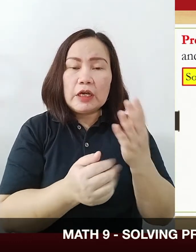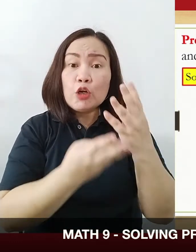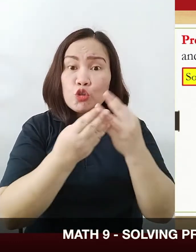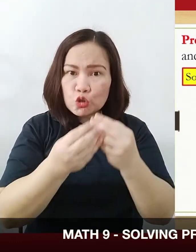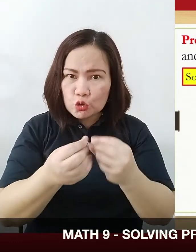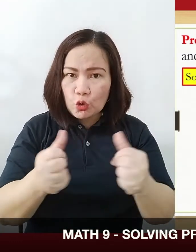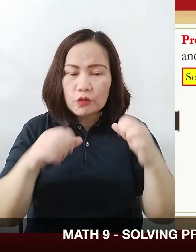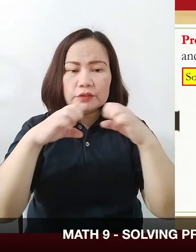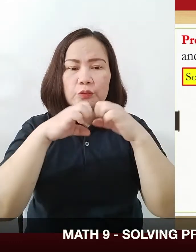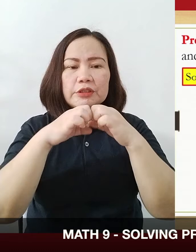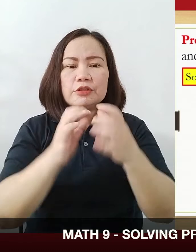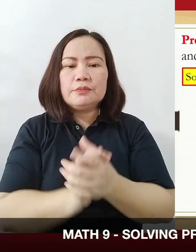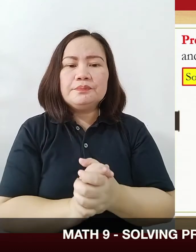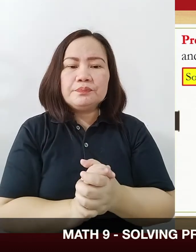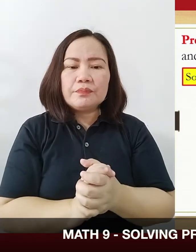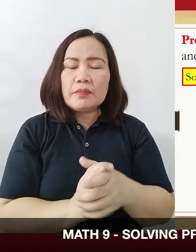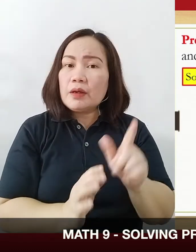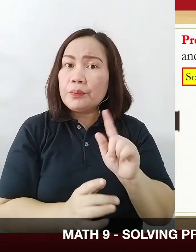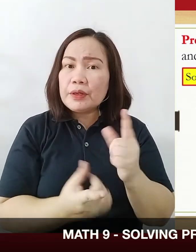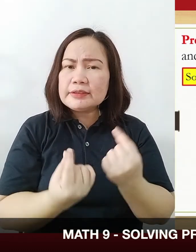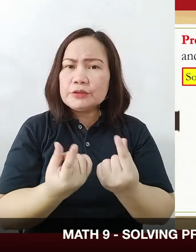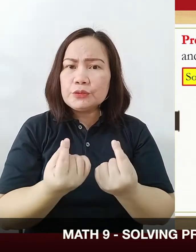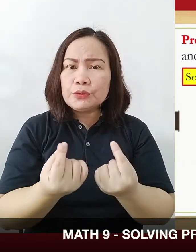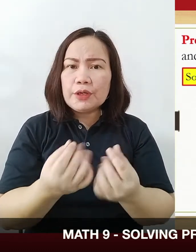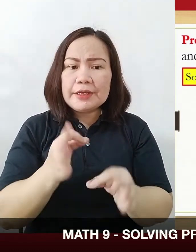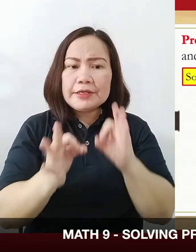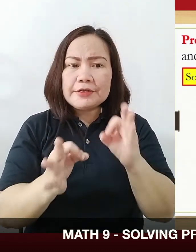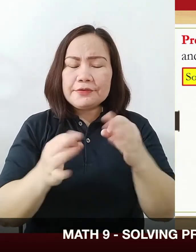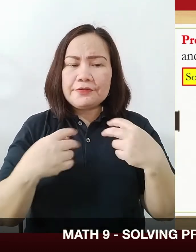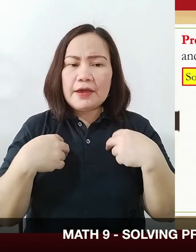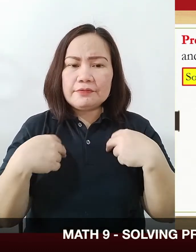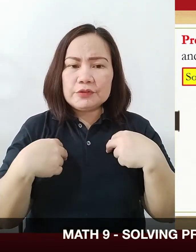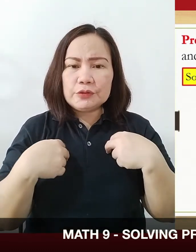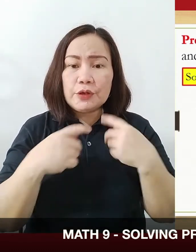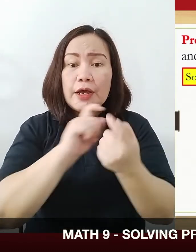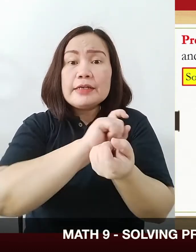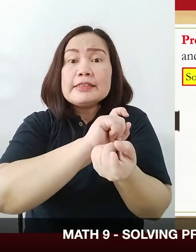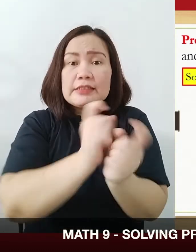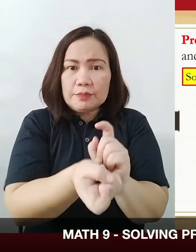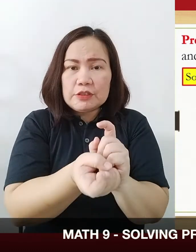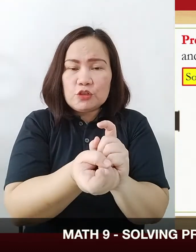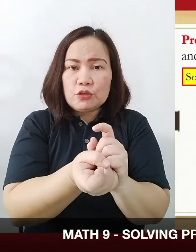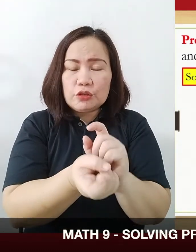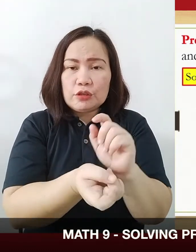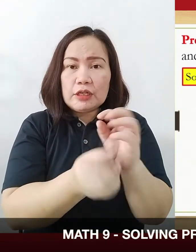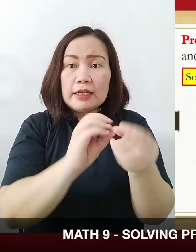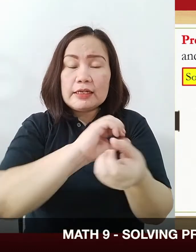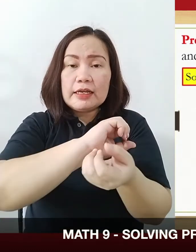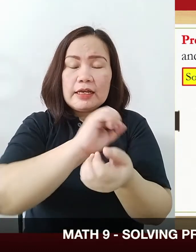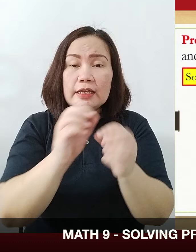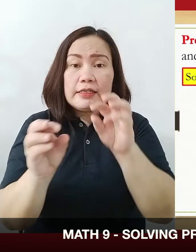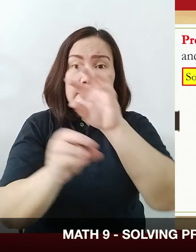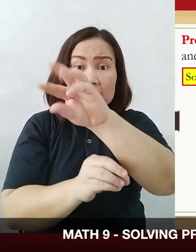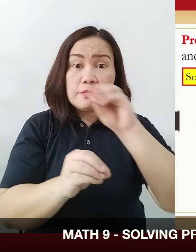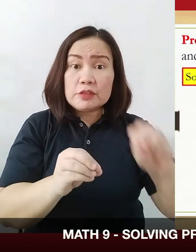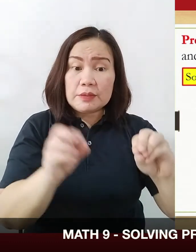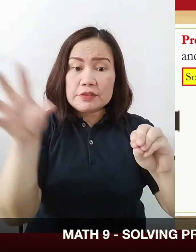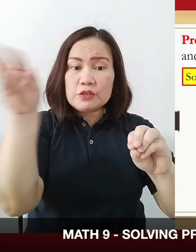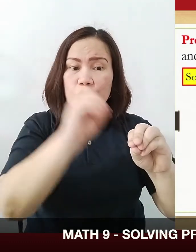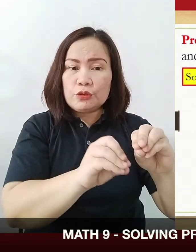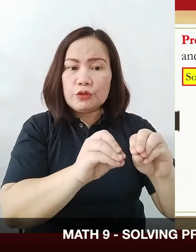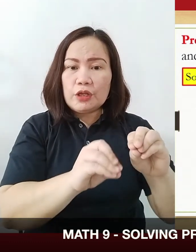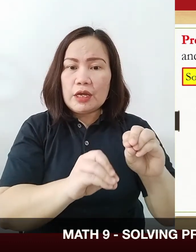to 0. So, what are you going to do is you just have to substitute the values for the sum and the